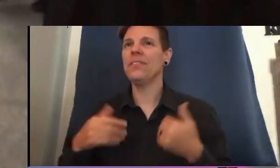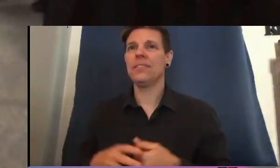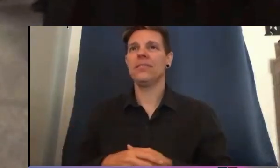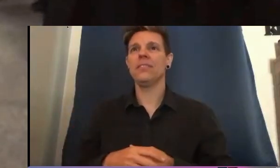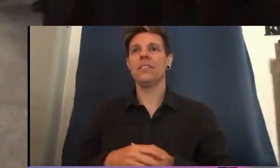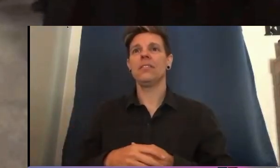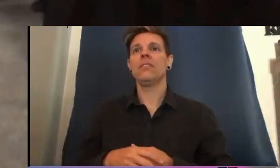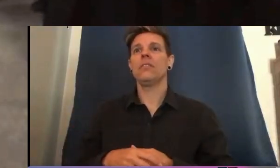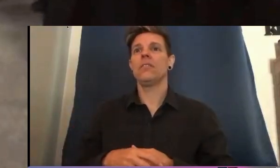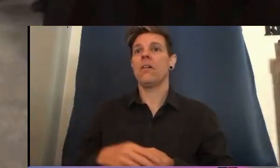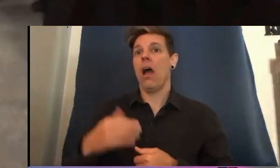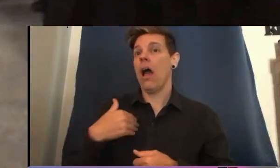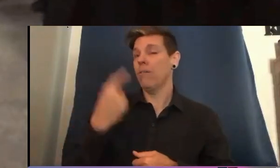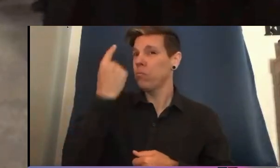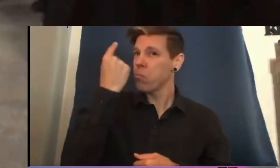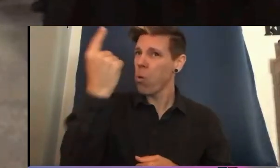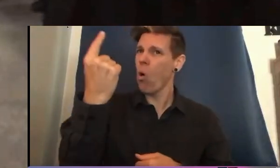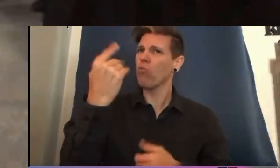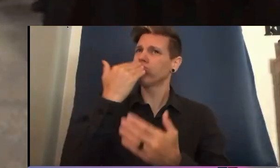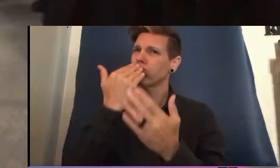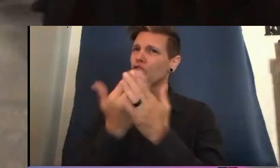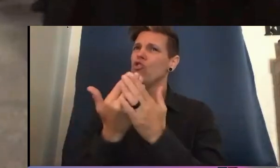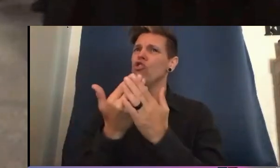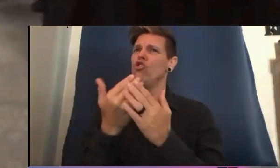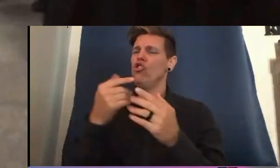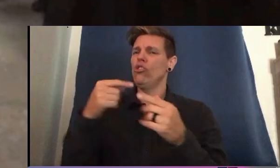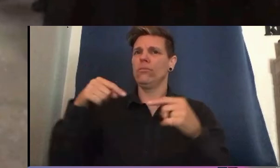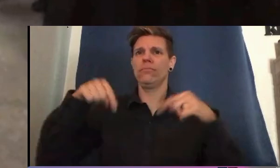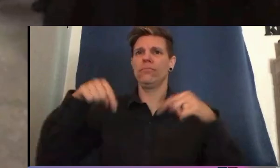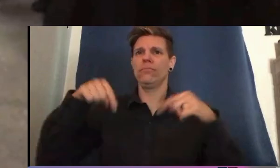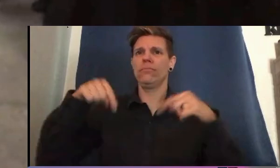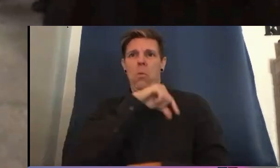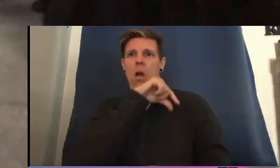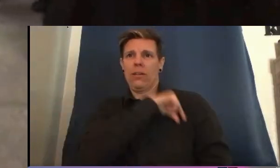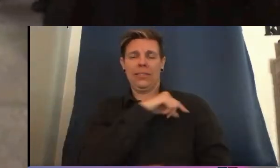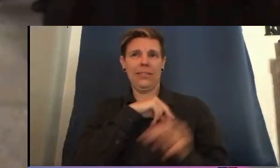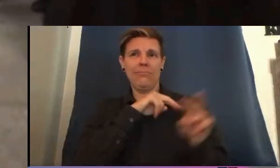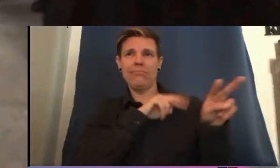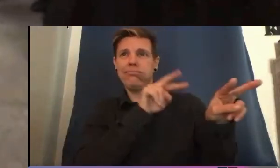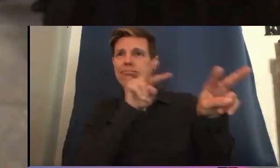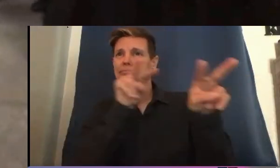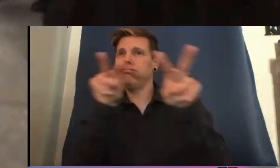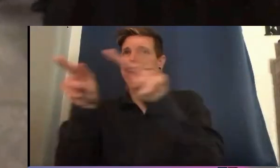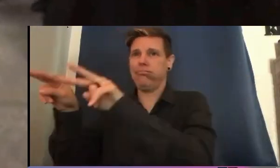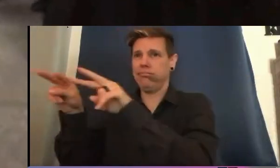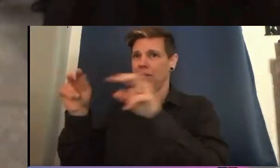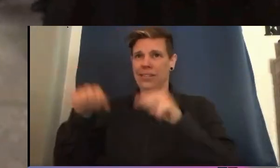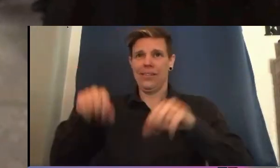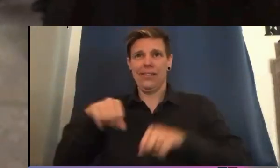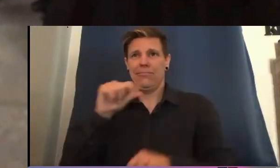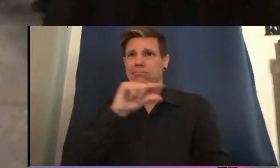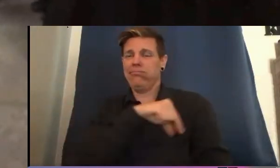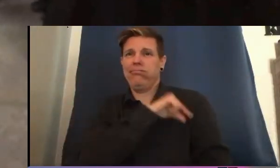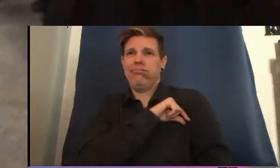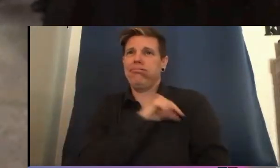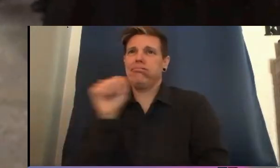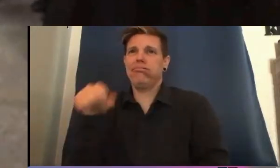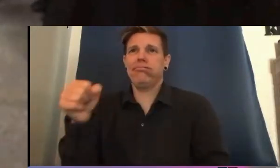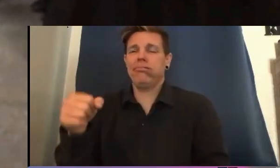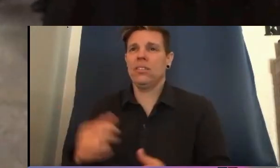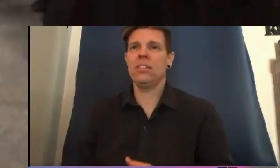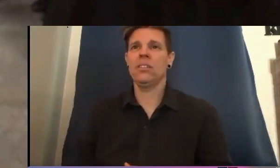board of health, just looking around and noting everybody's experience. The other comment